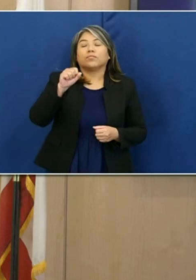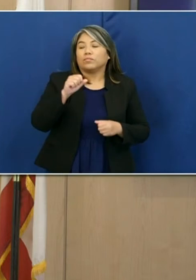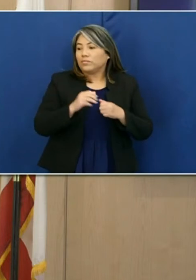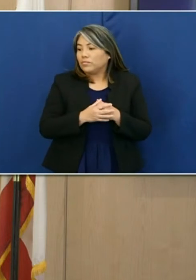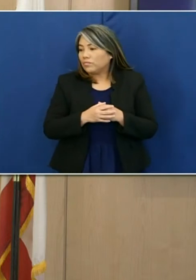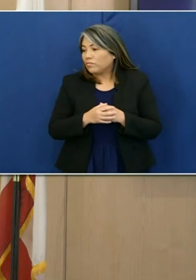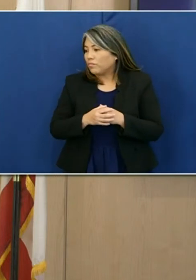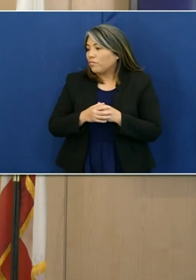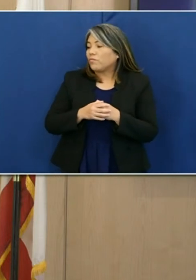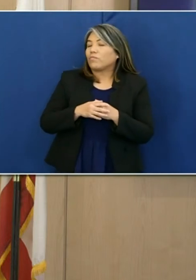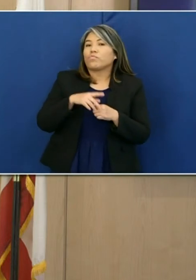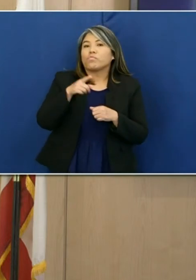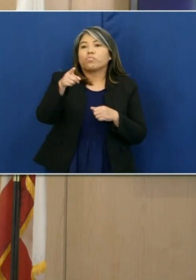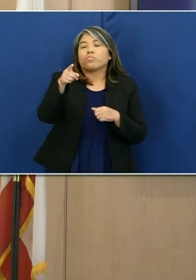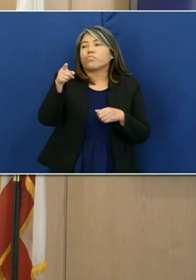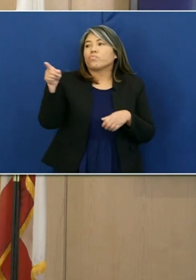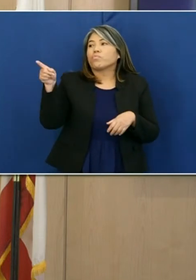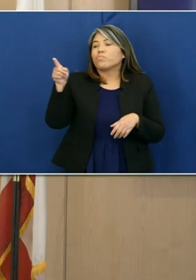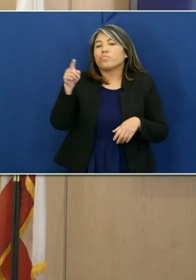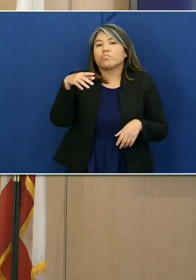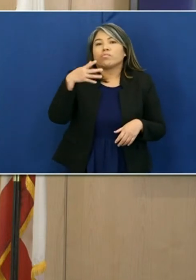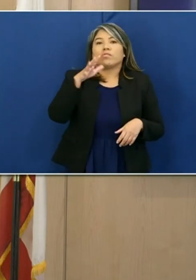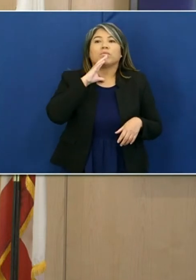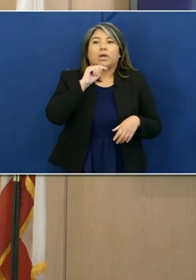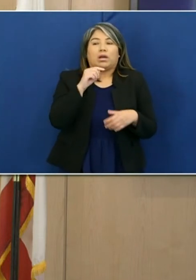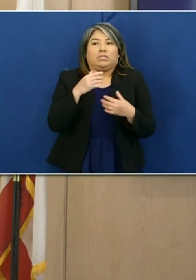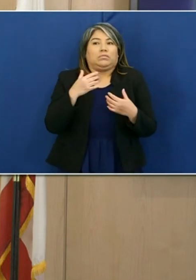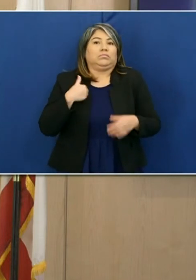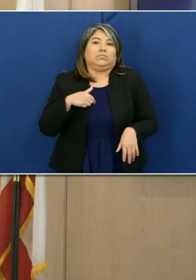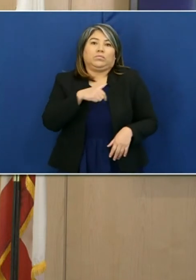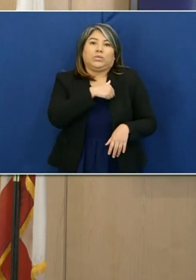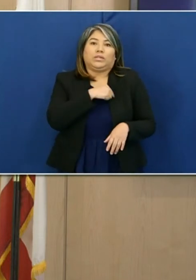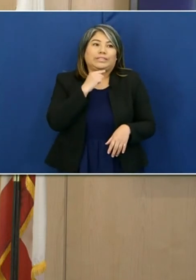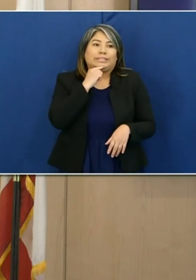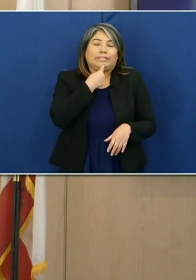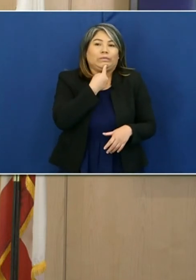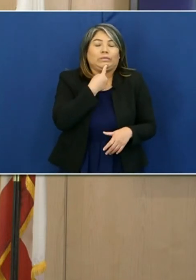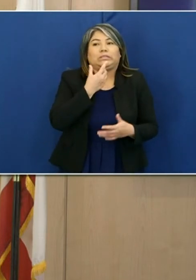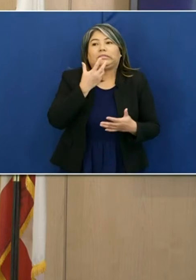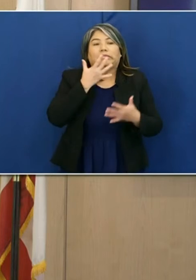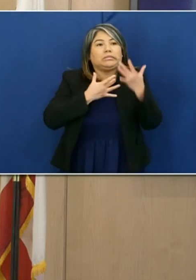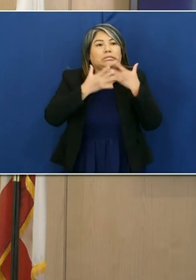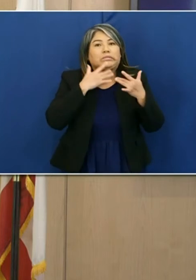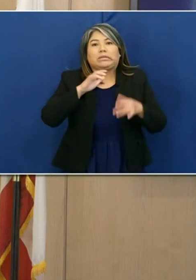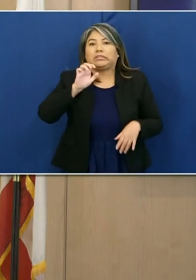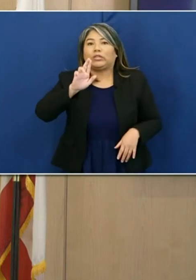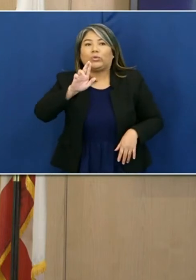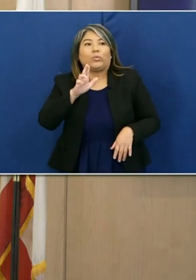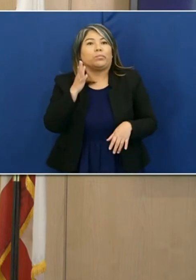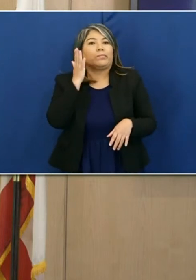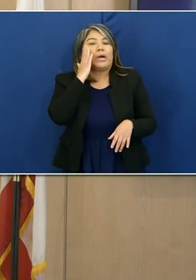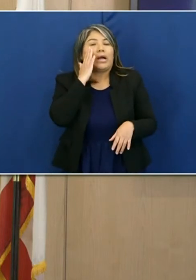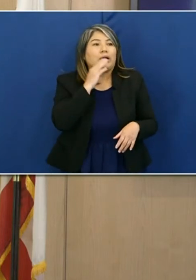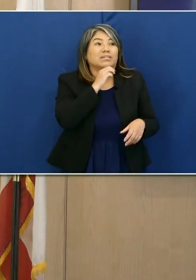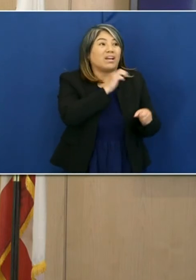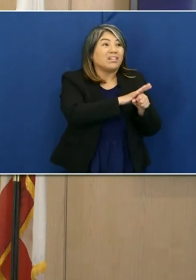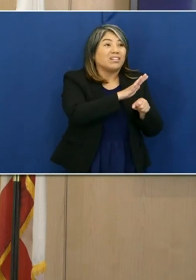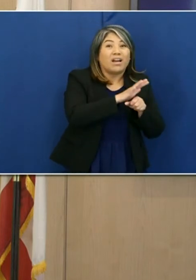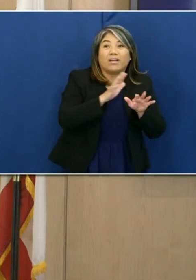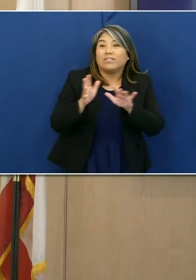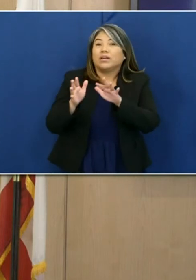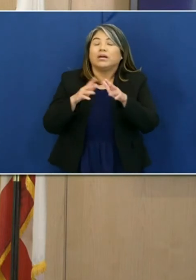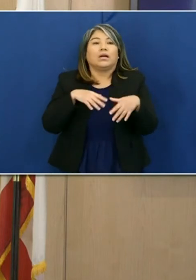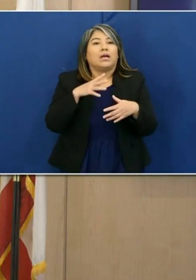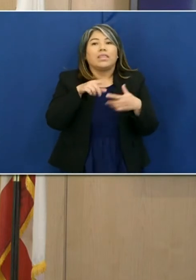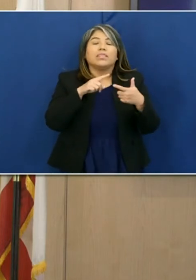CAP continuously stresses the dire situation we're in when it comes to ICU bed capacity. People are being triaged,